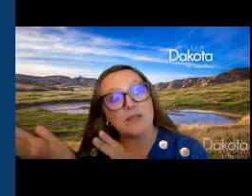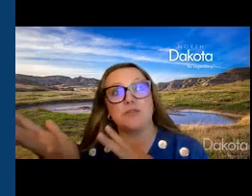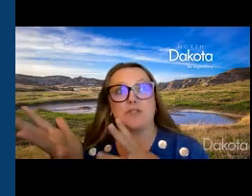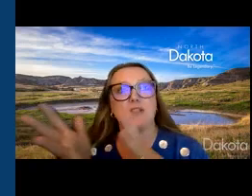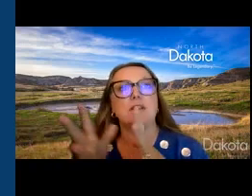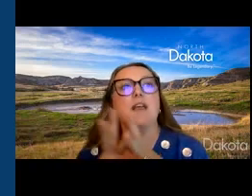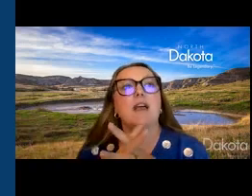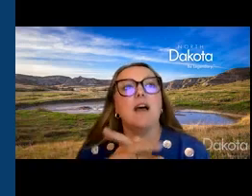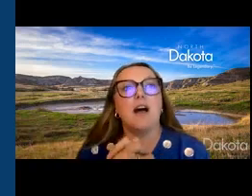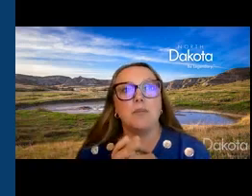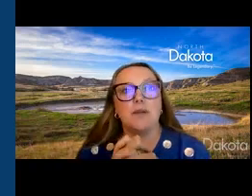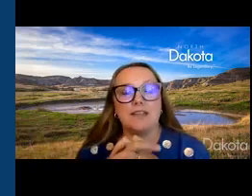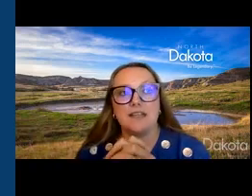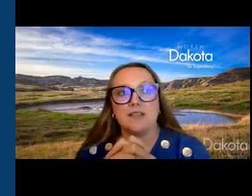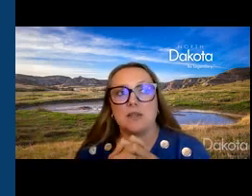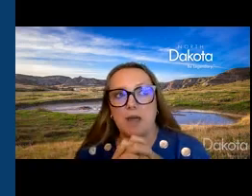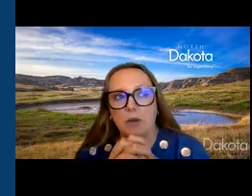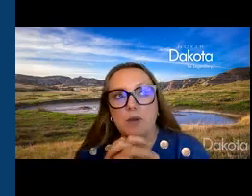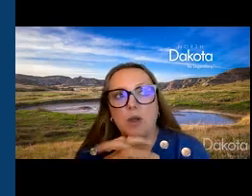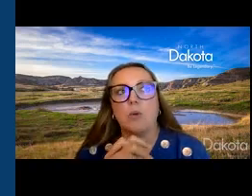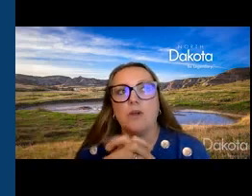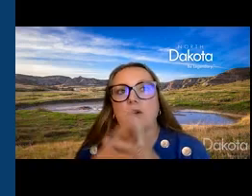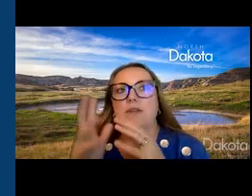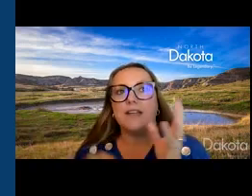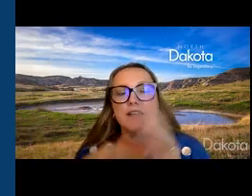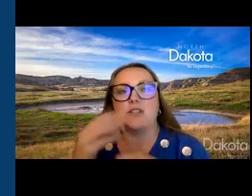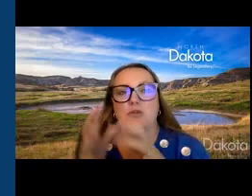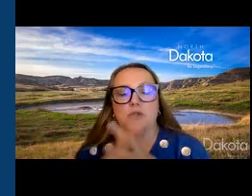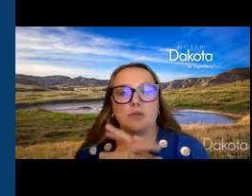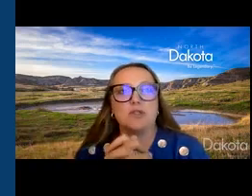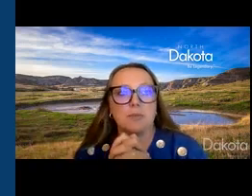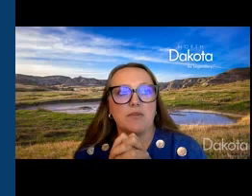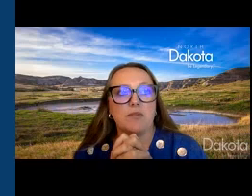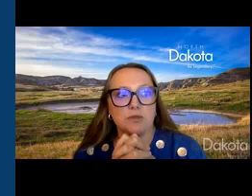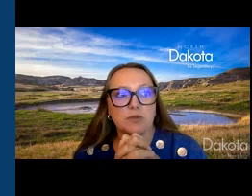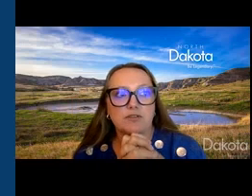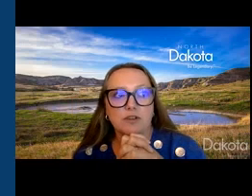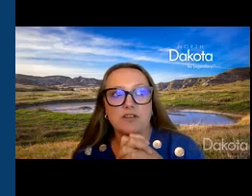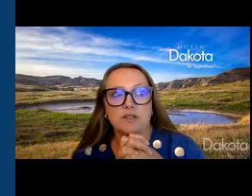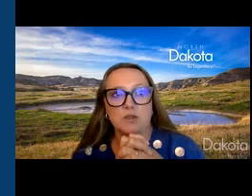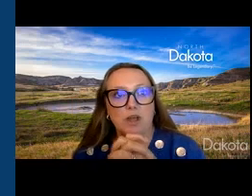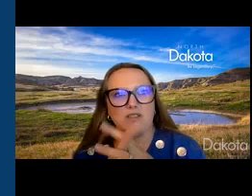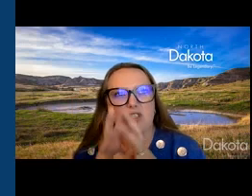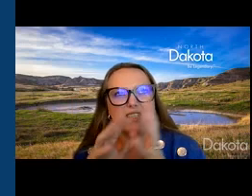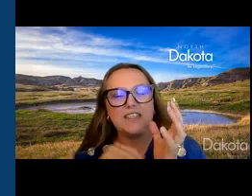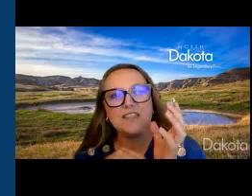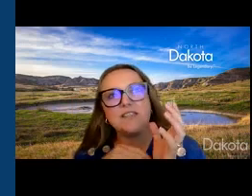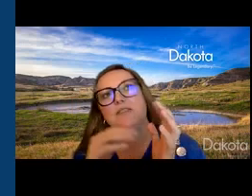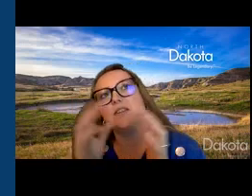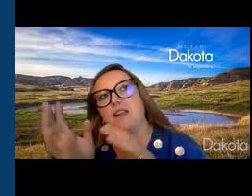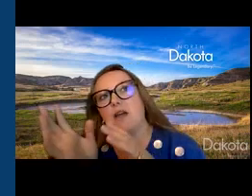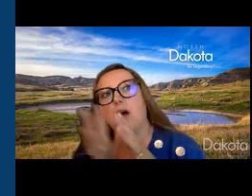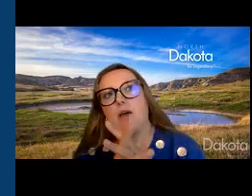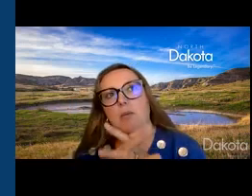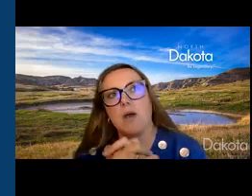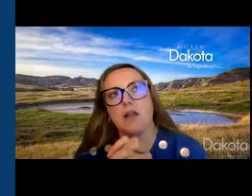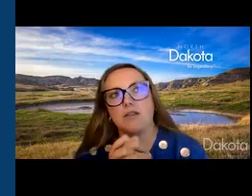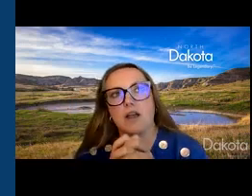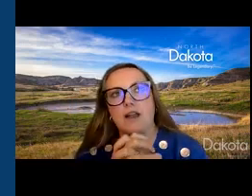I am interested in getting some help. We are beginning to do some of those referrals as well, just at least giving